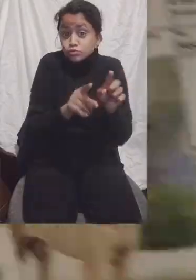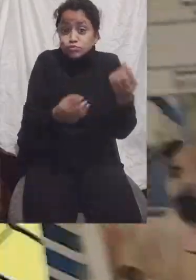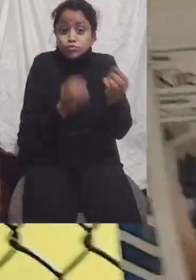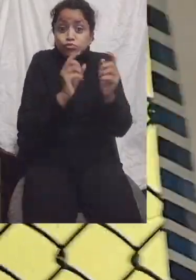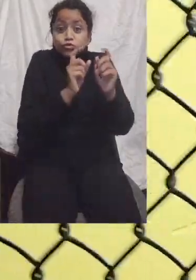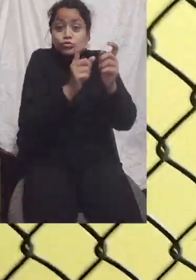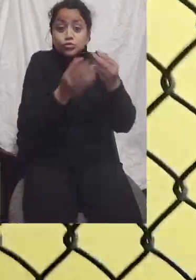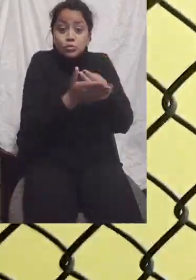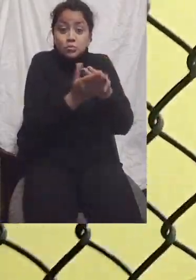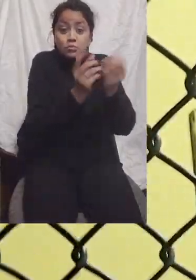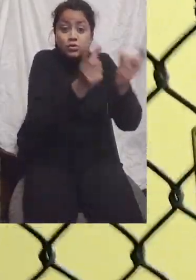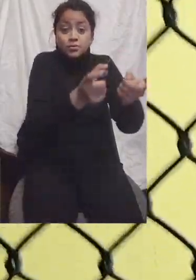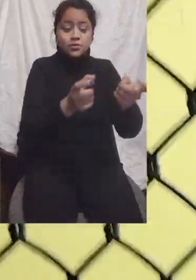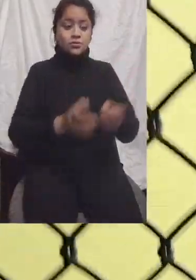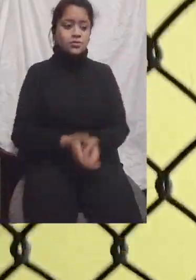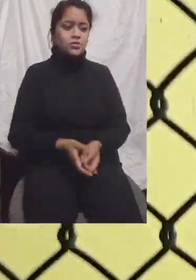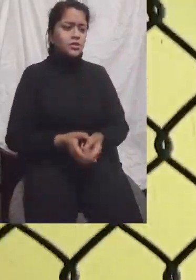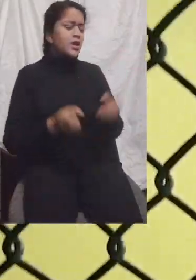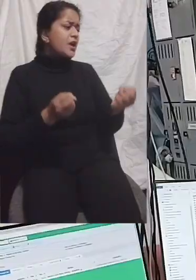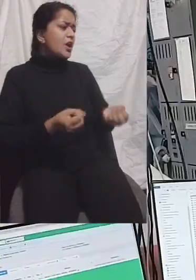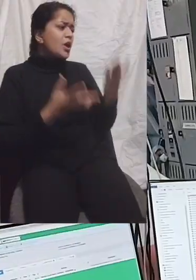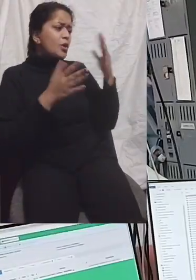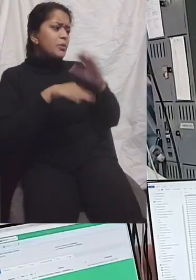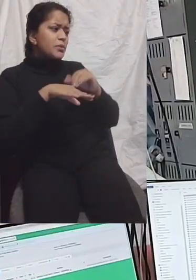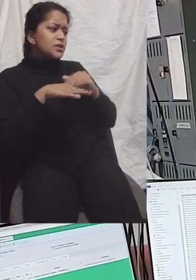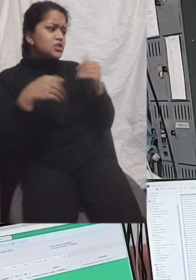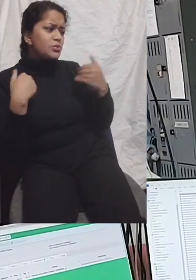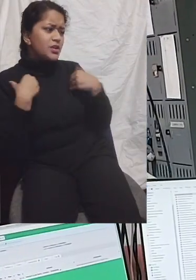important. So the community is very, very important.